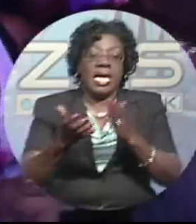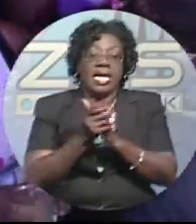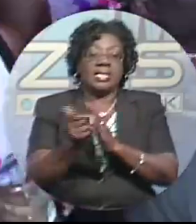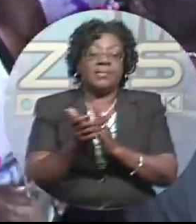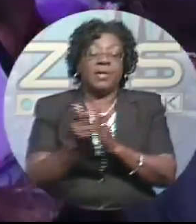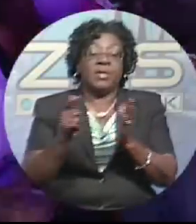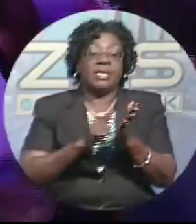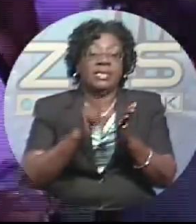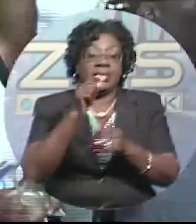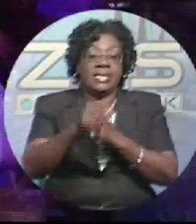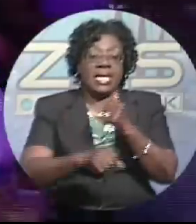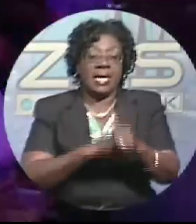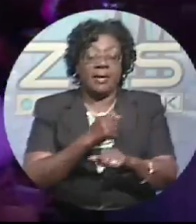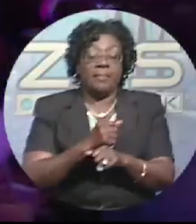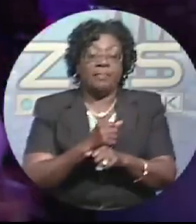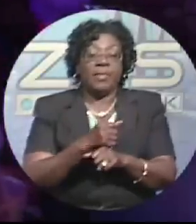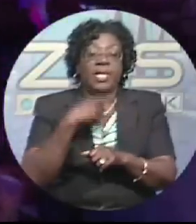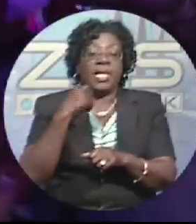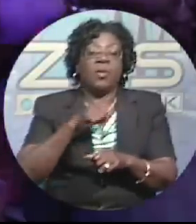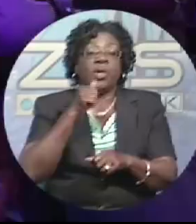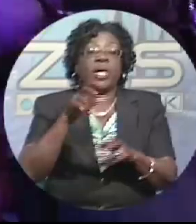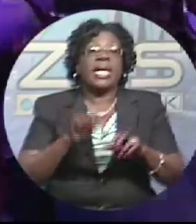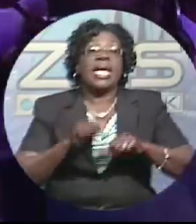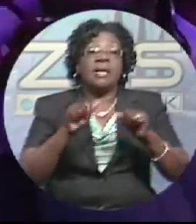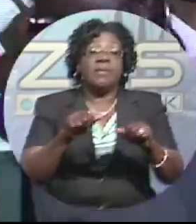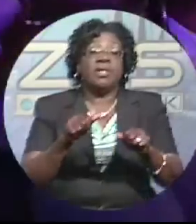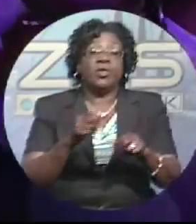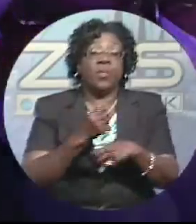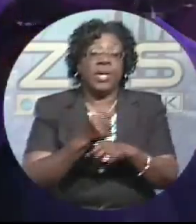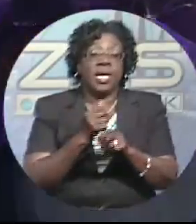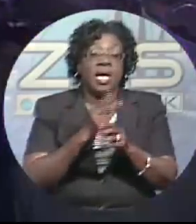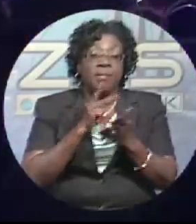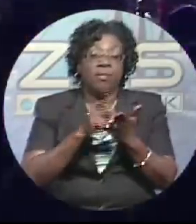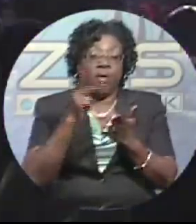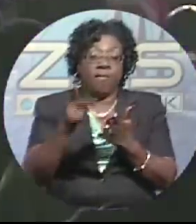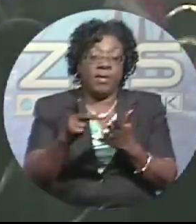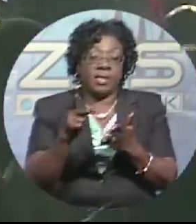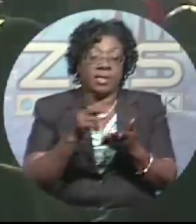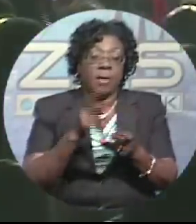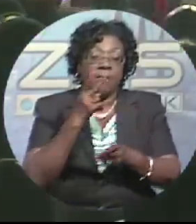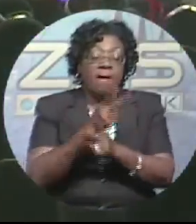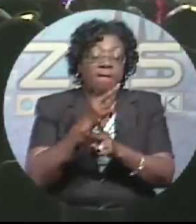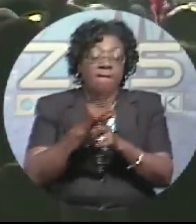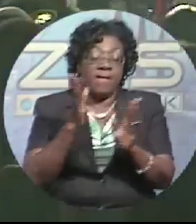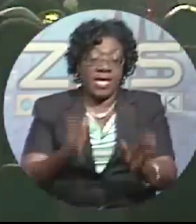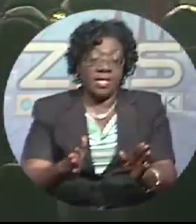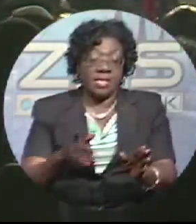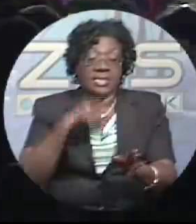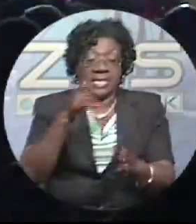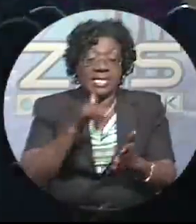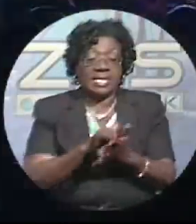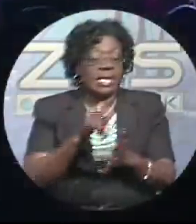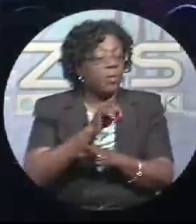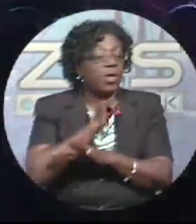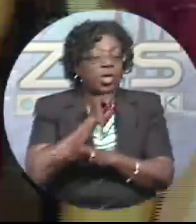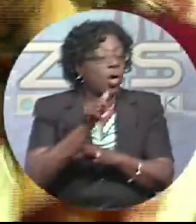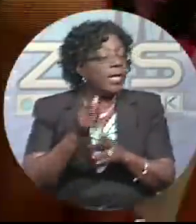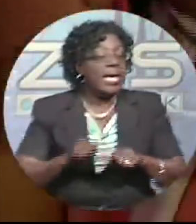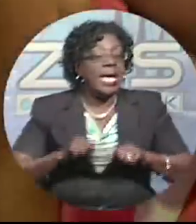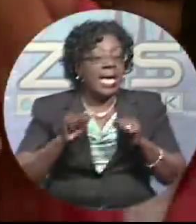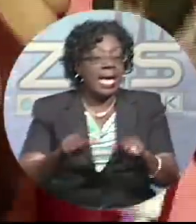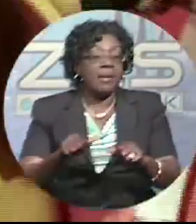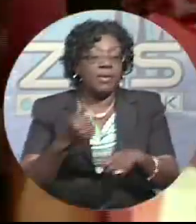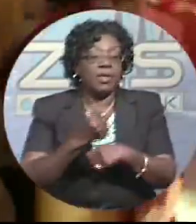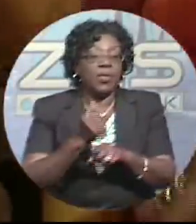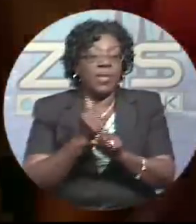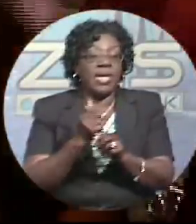vendors voiced that they were unable to make a profit. There may have been too many vendors. Some of the vendors at the